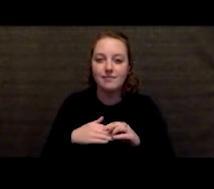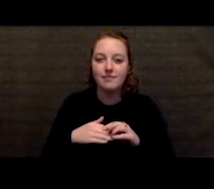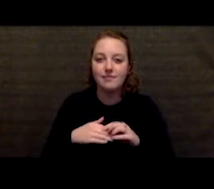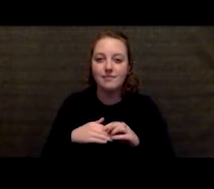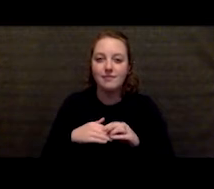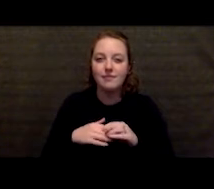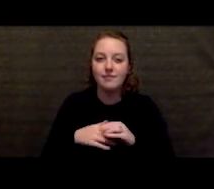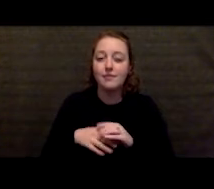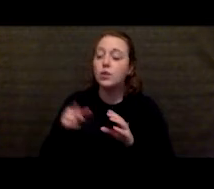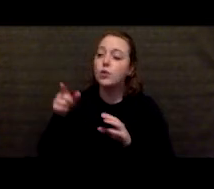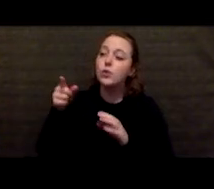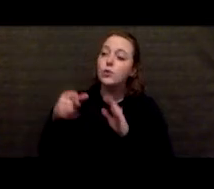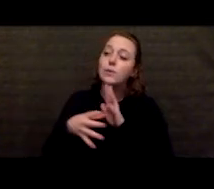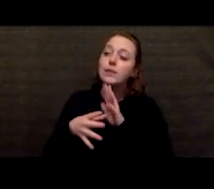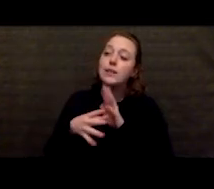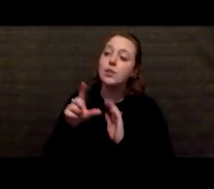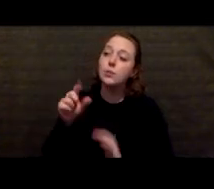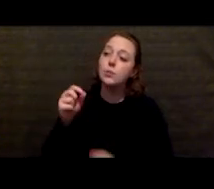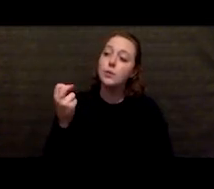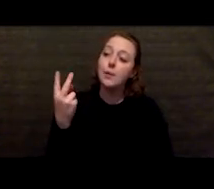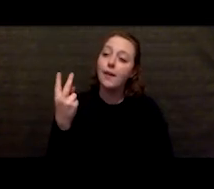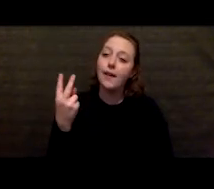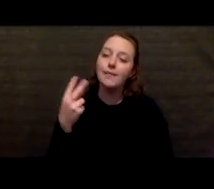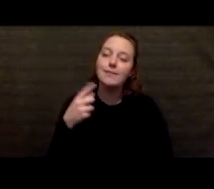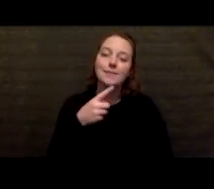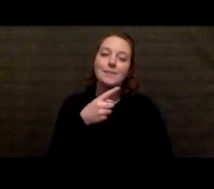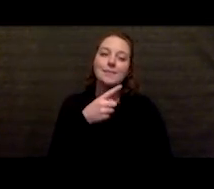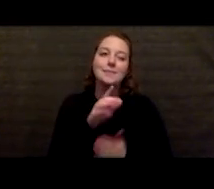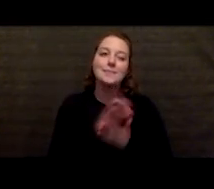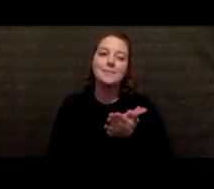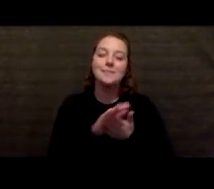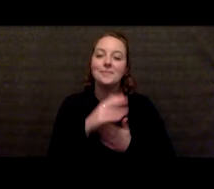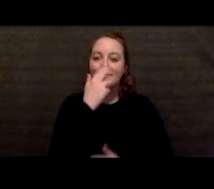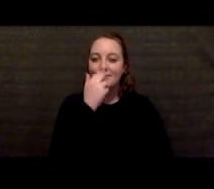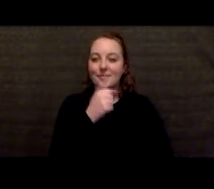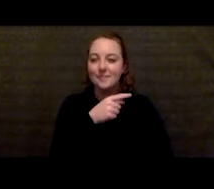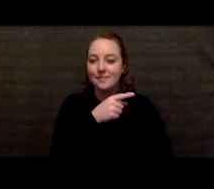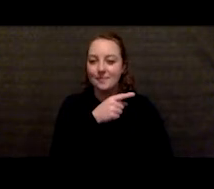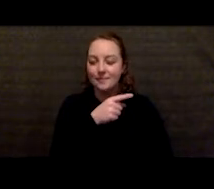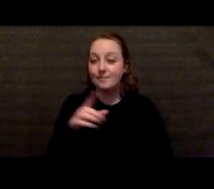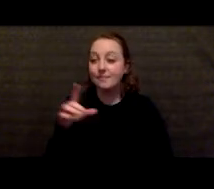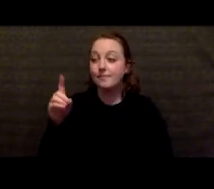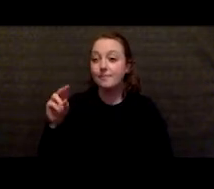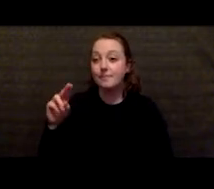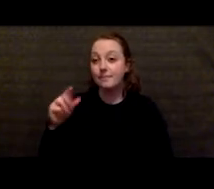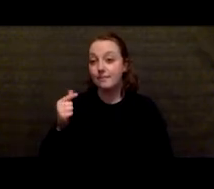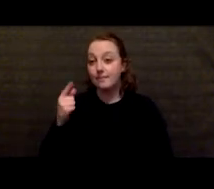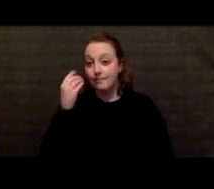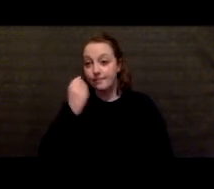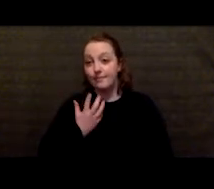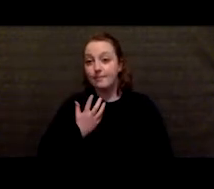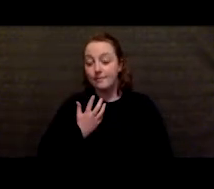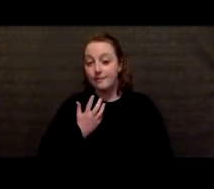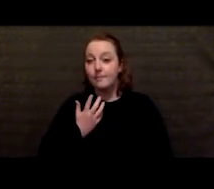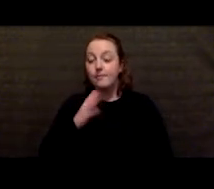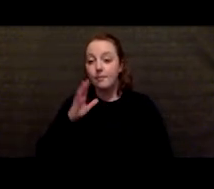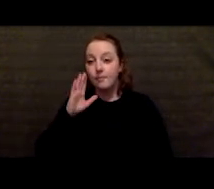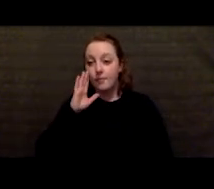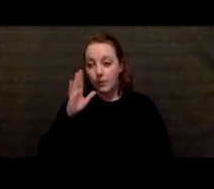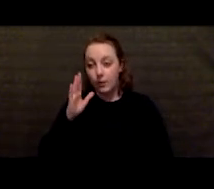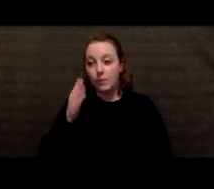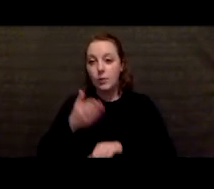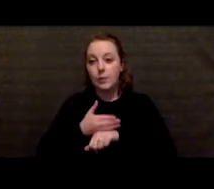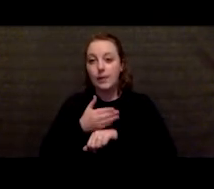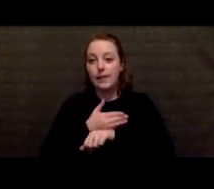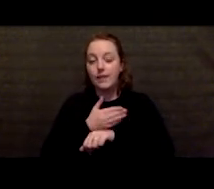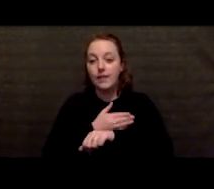That is so nice of you, K. Paul. And I did get an answer back from Doug. So he says it would be renovated as needed